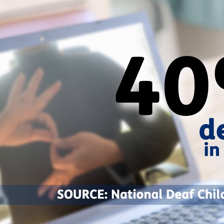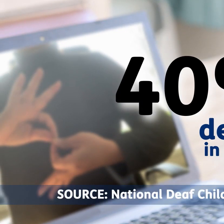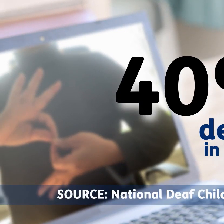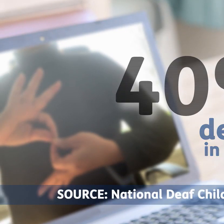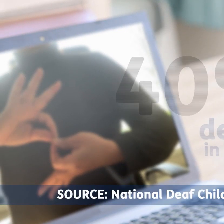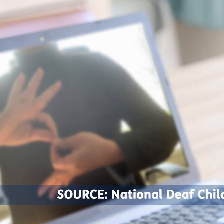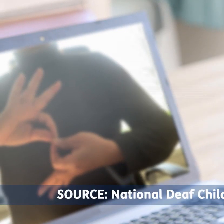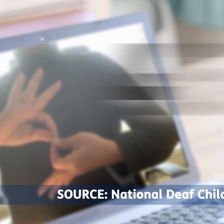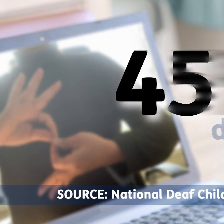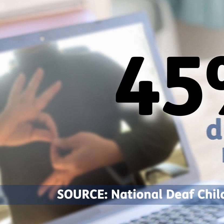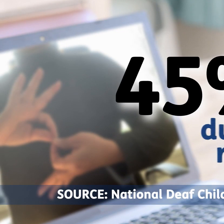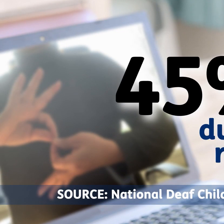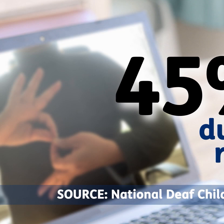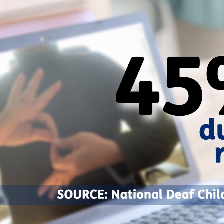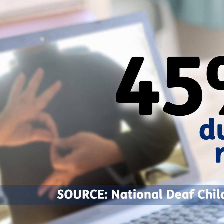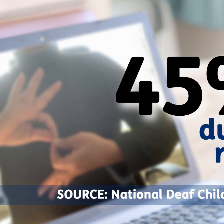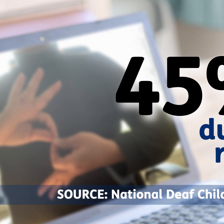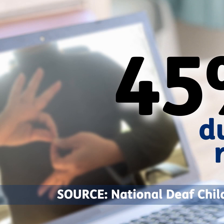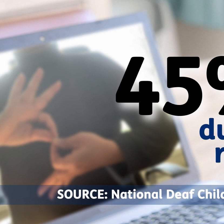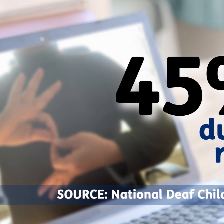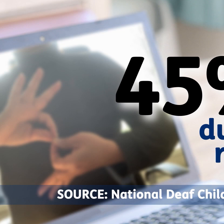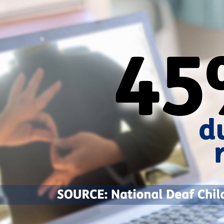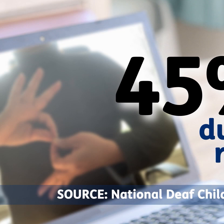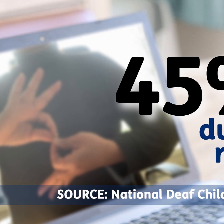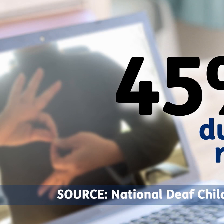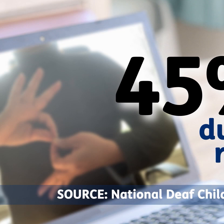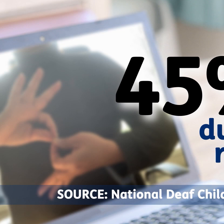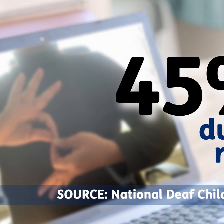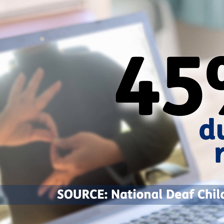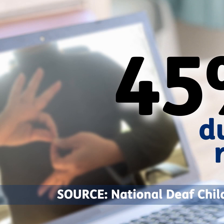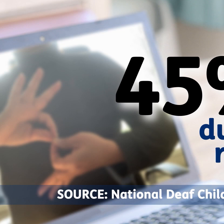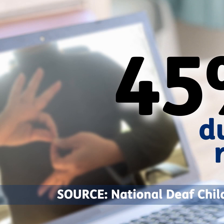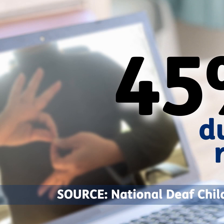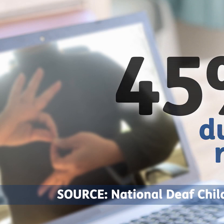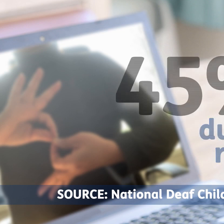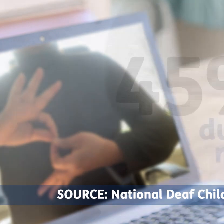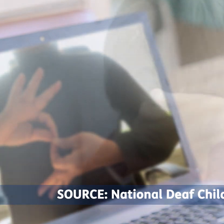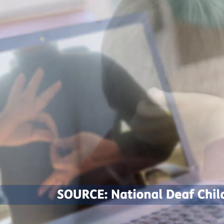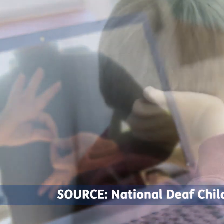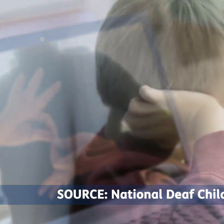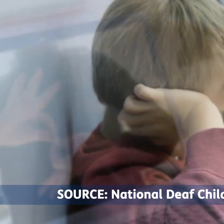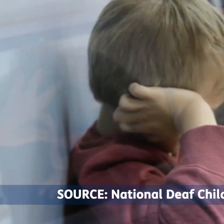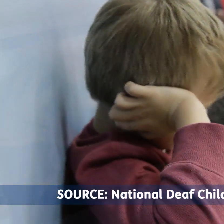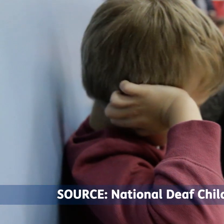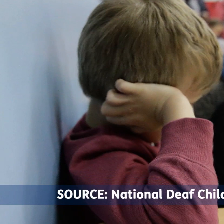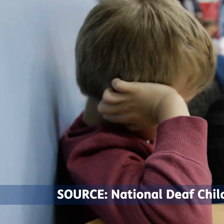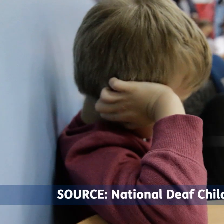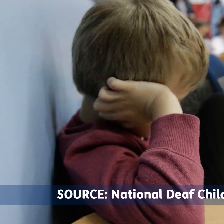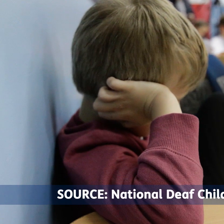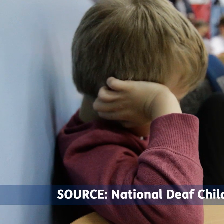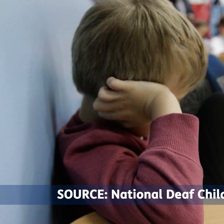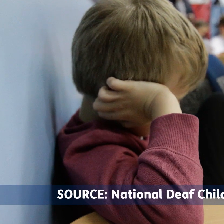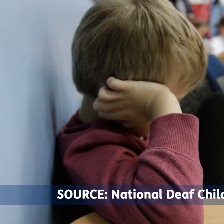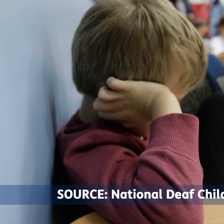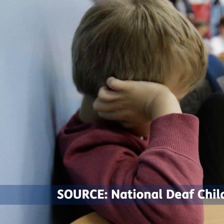of the deaf. While almost half are due to retire in the next 10 years. A charity predicts young people in